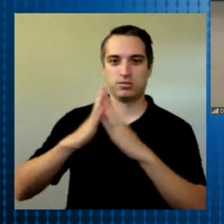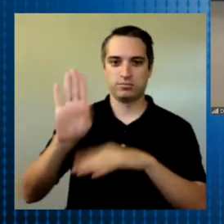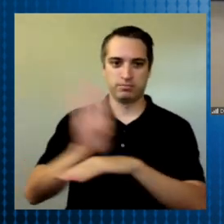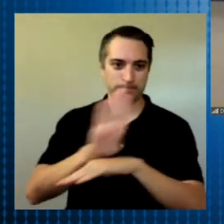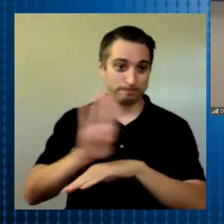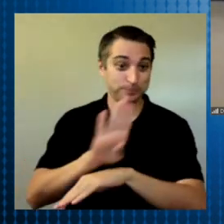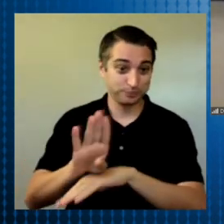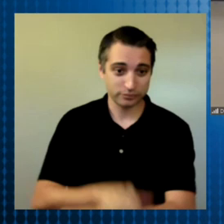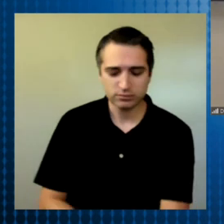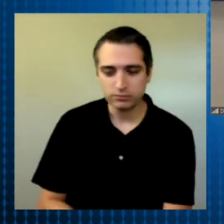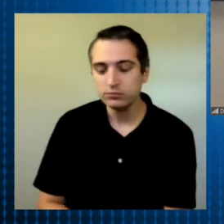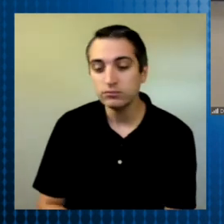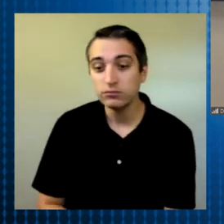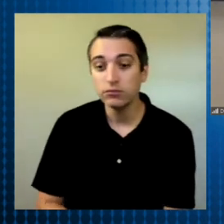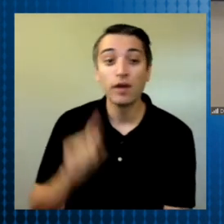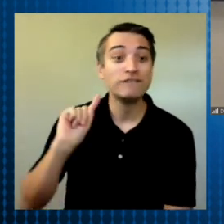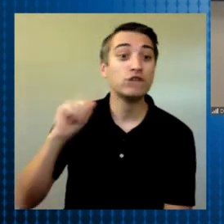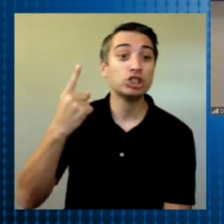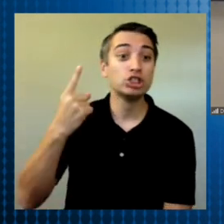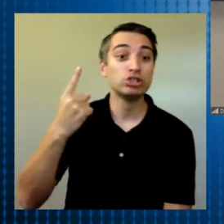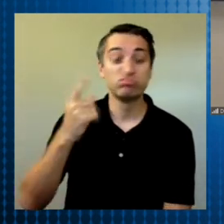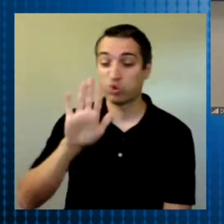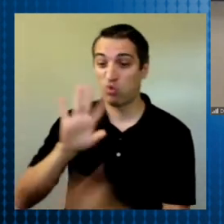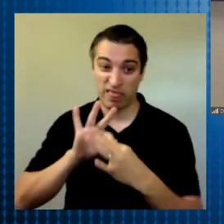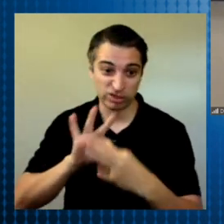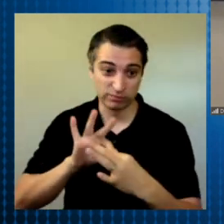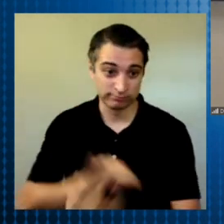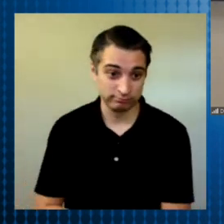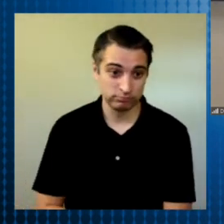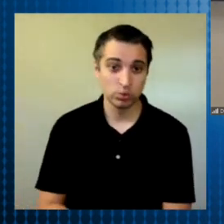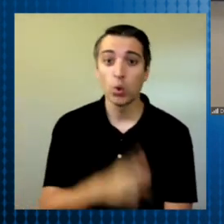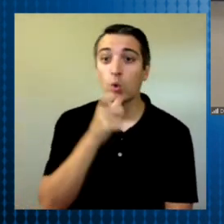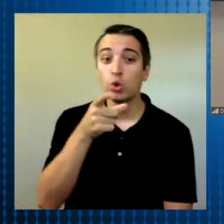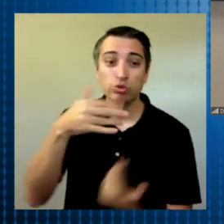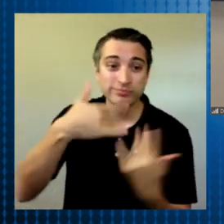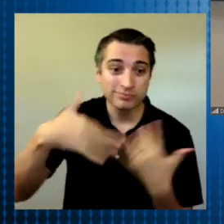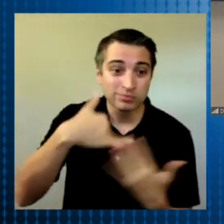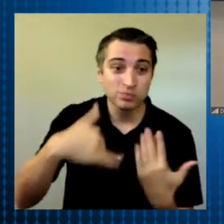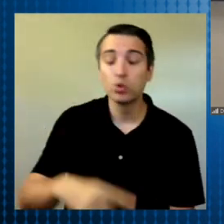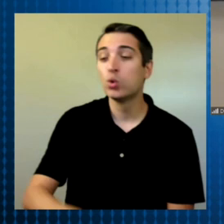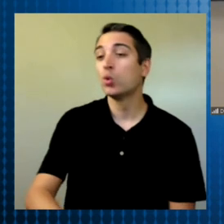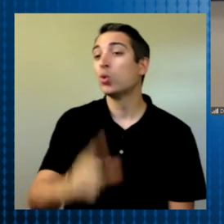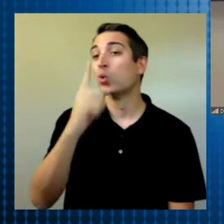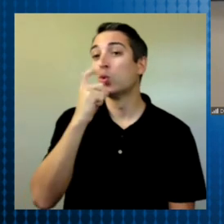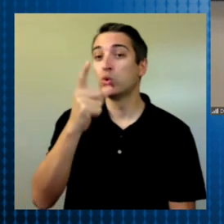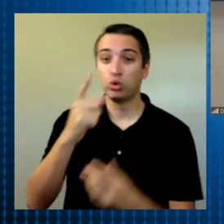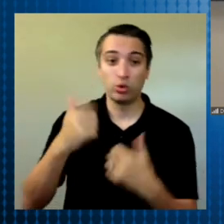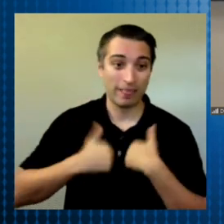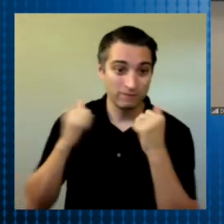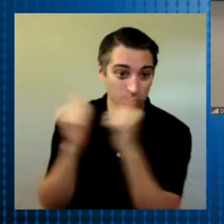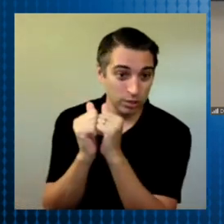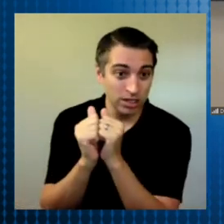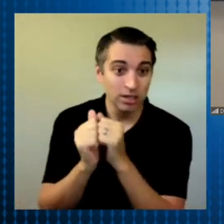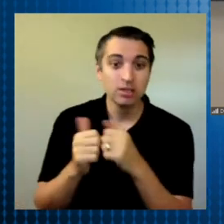relationships. Who you hang with, who you lock up with, is critical for your future.